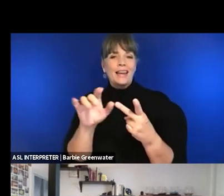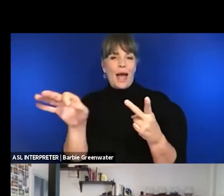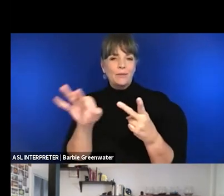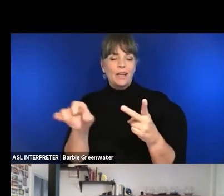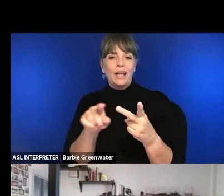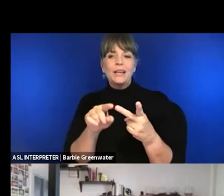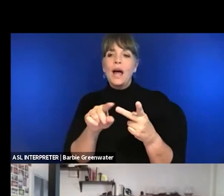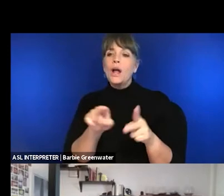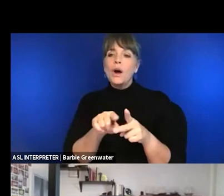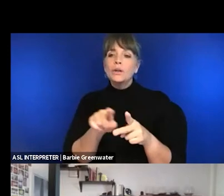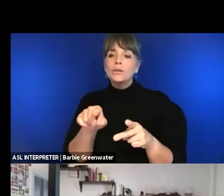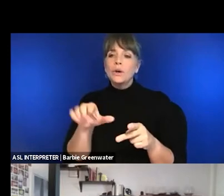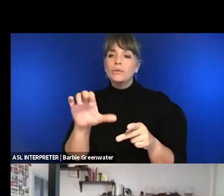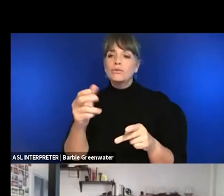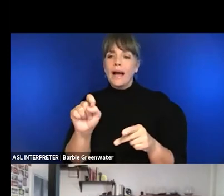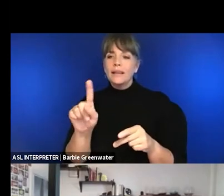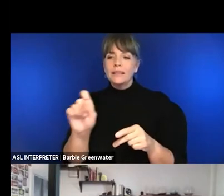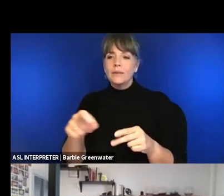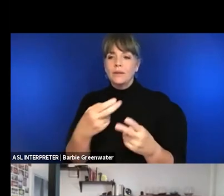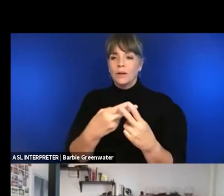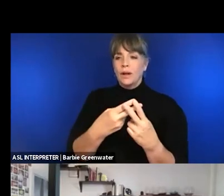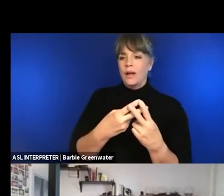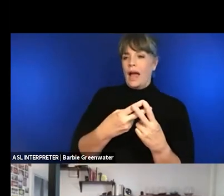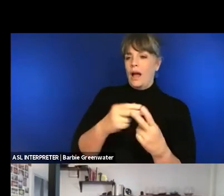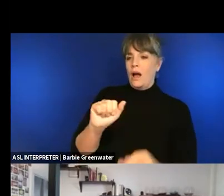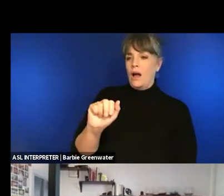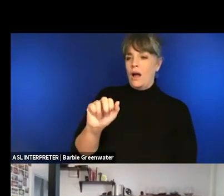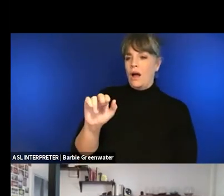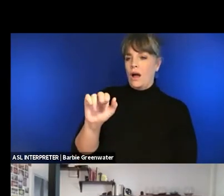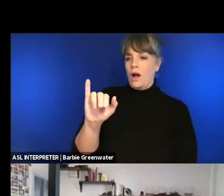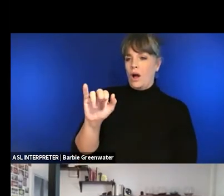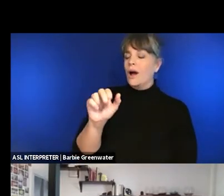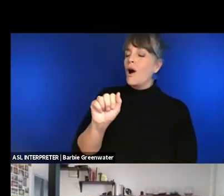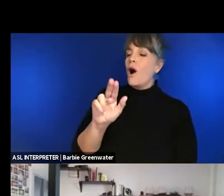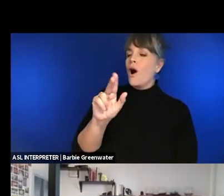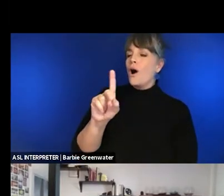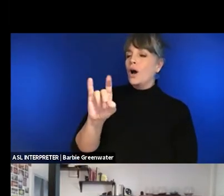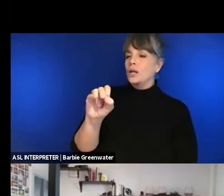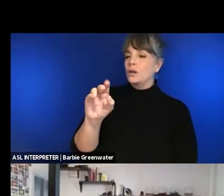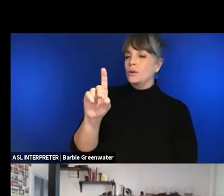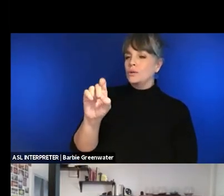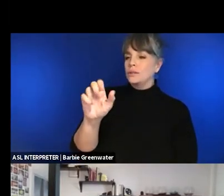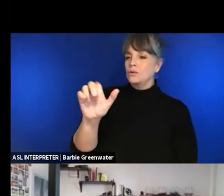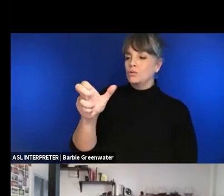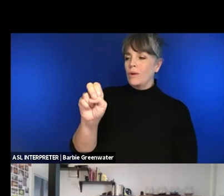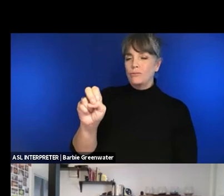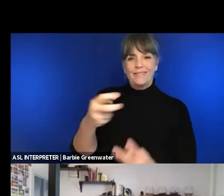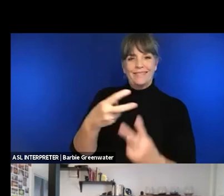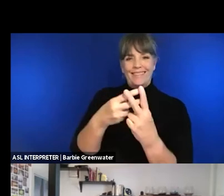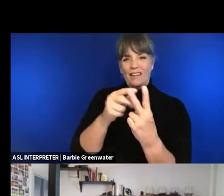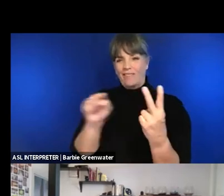someone in the chat saying audio description, hashtag audio description. So I like that. All